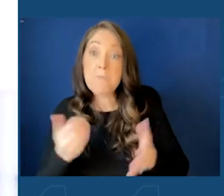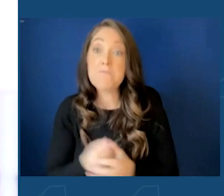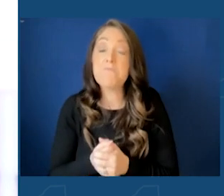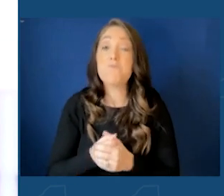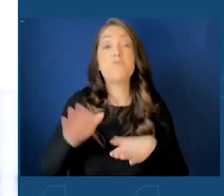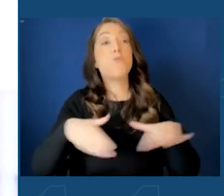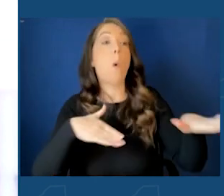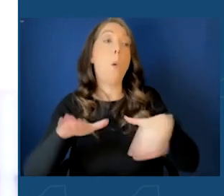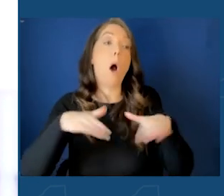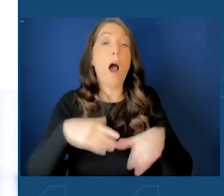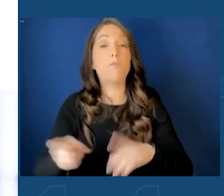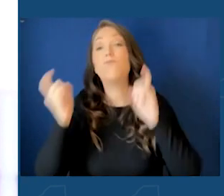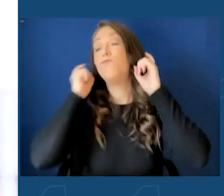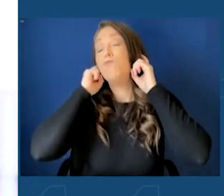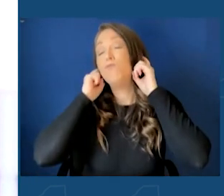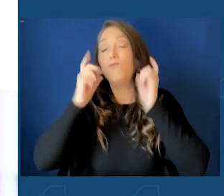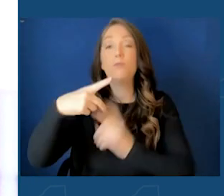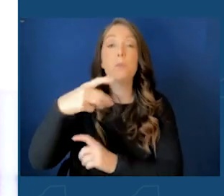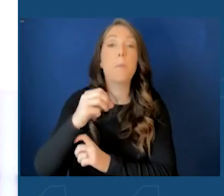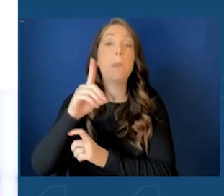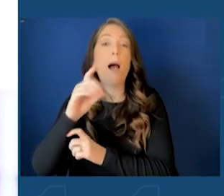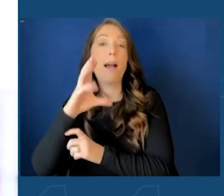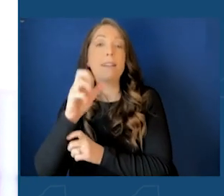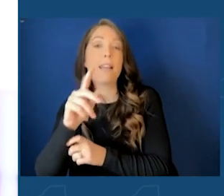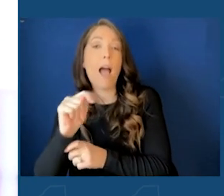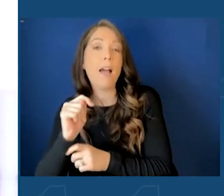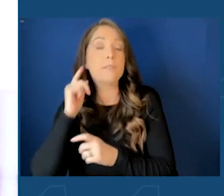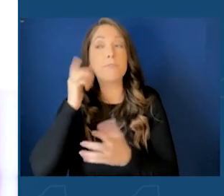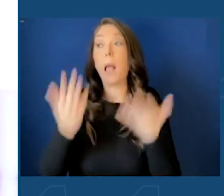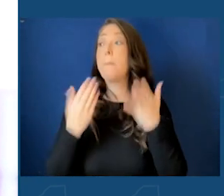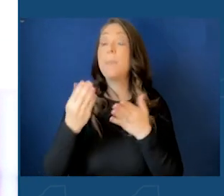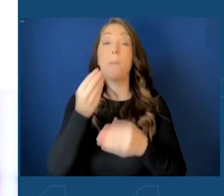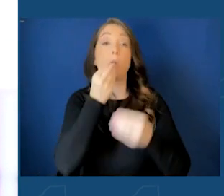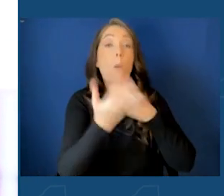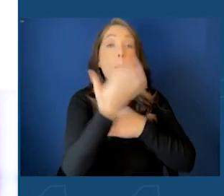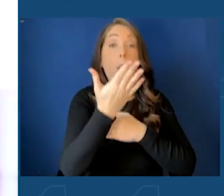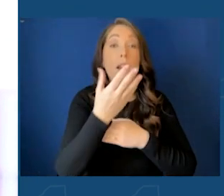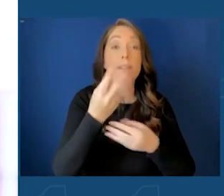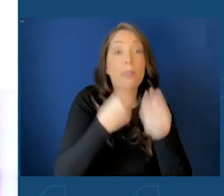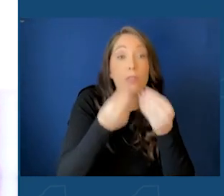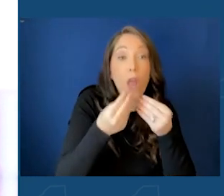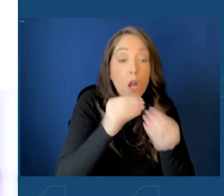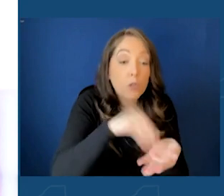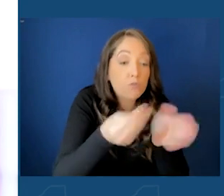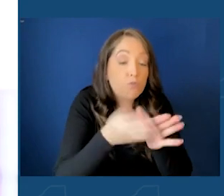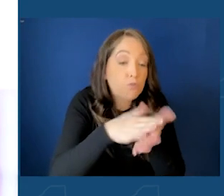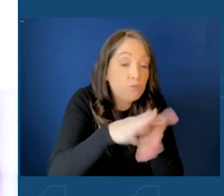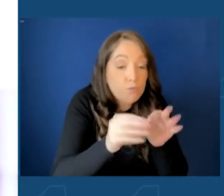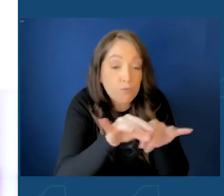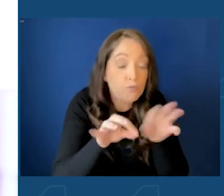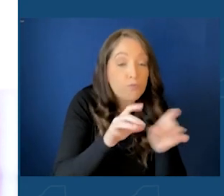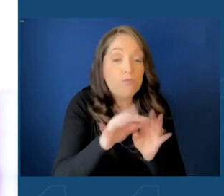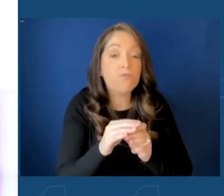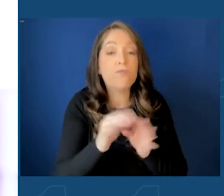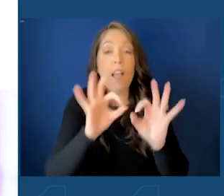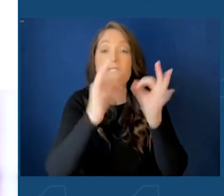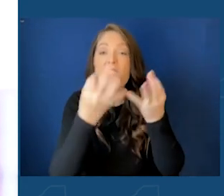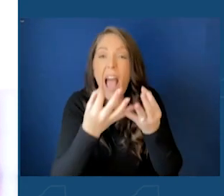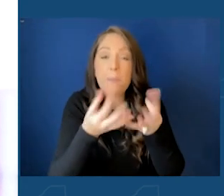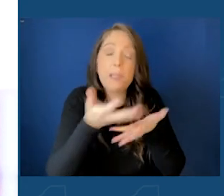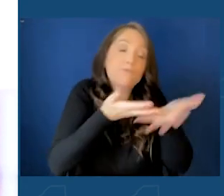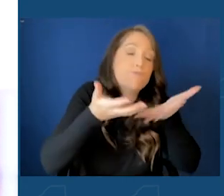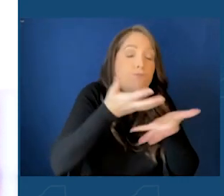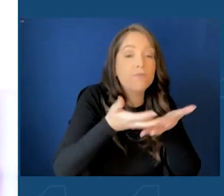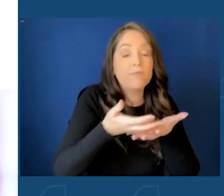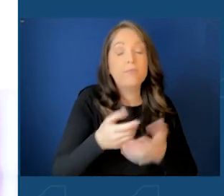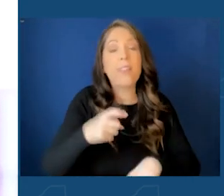to podcasts, maybe pack up your kids' lunch in the morning, spend a little more time with your family, because time is priceless. Can you